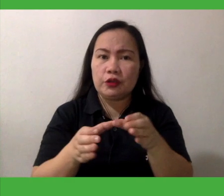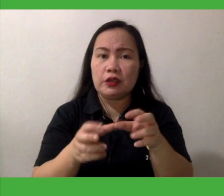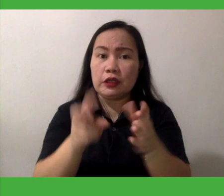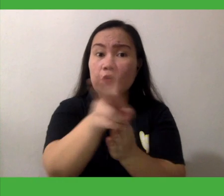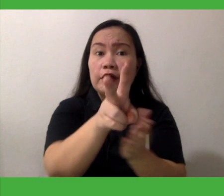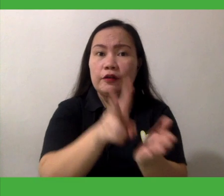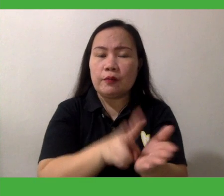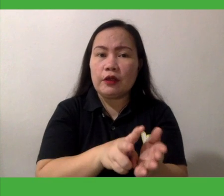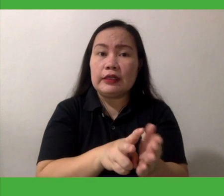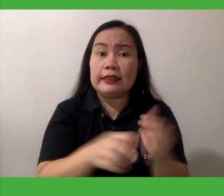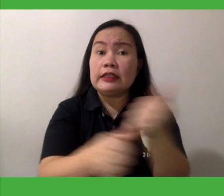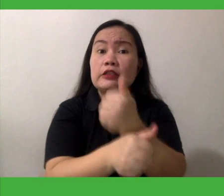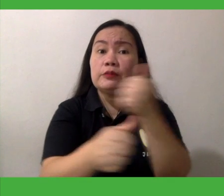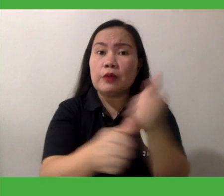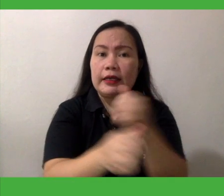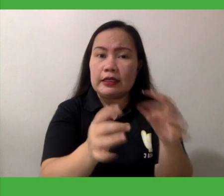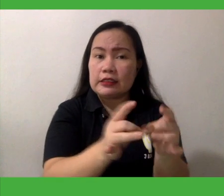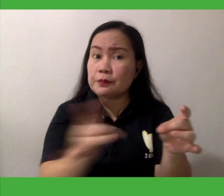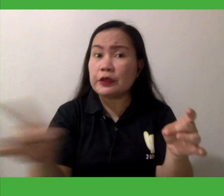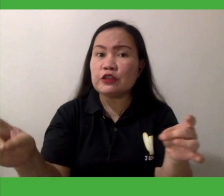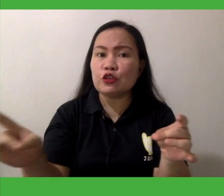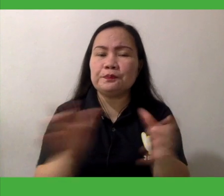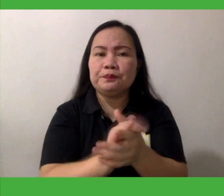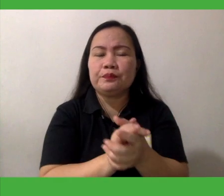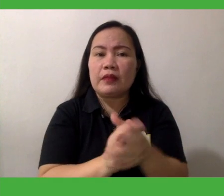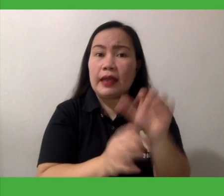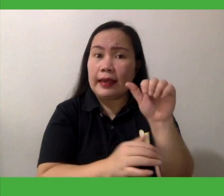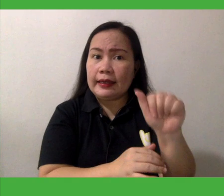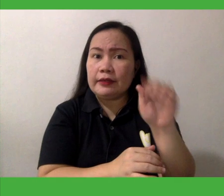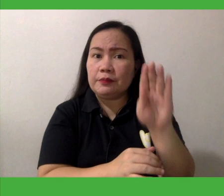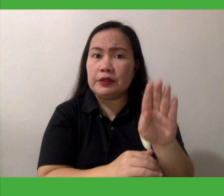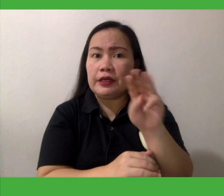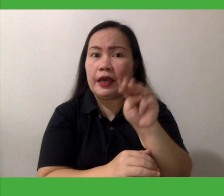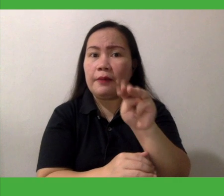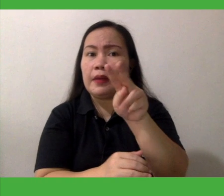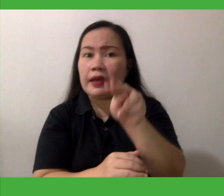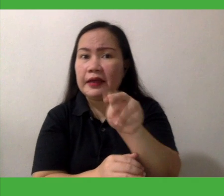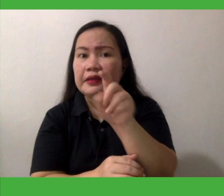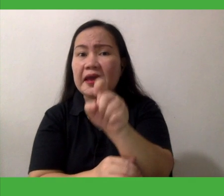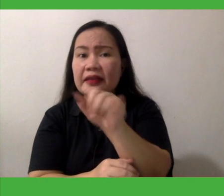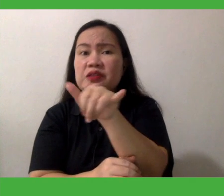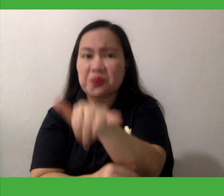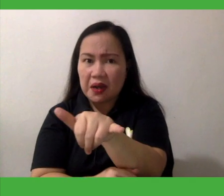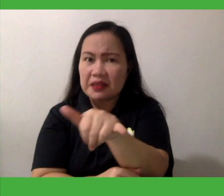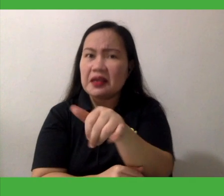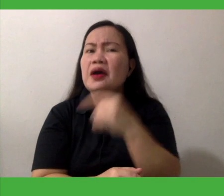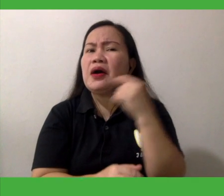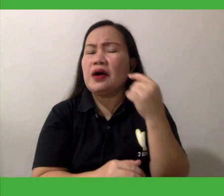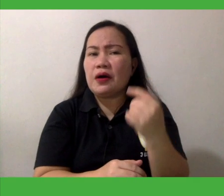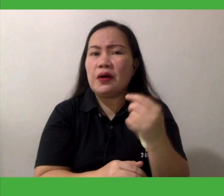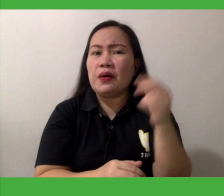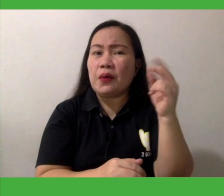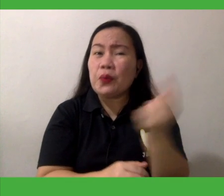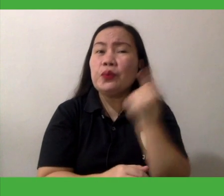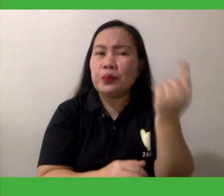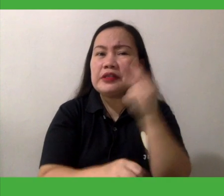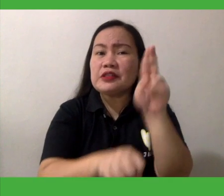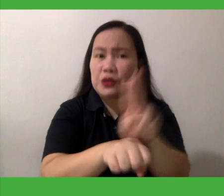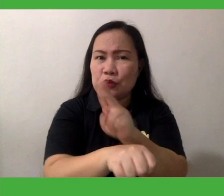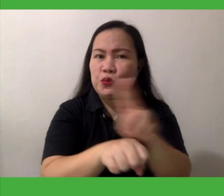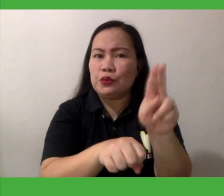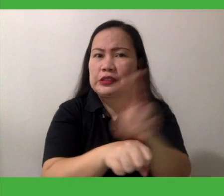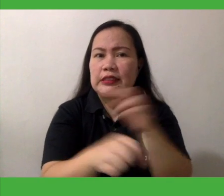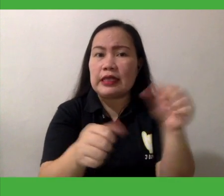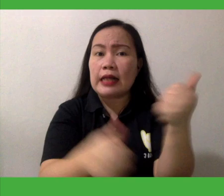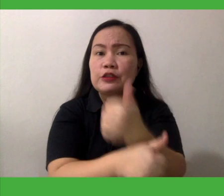sa ating algebraic expression. So, A, B, M, N, X, Y. So, yan po ang mga madalas